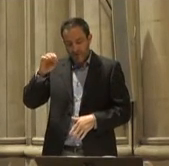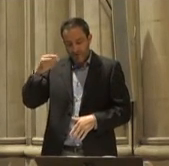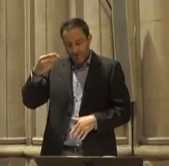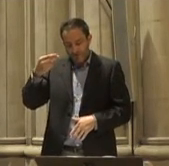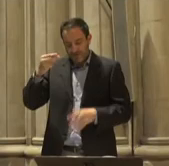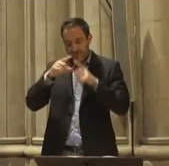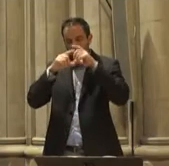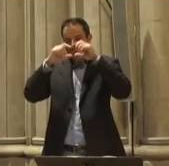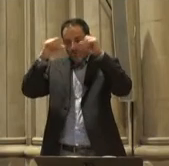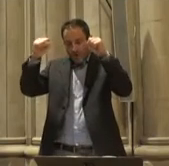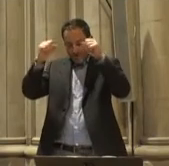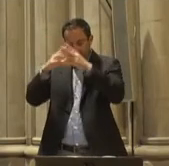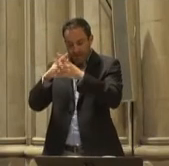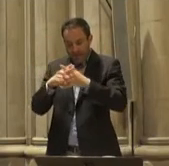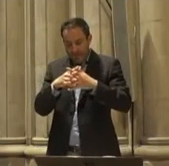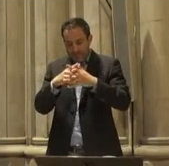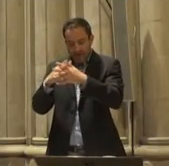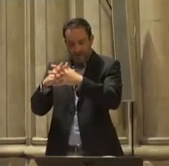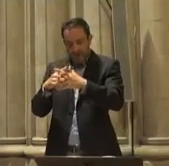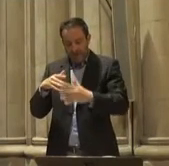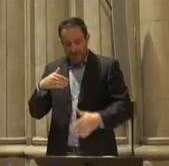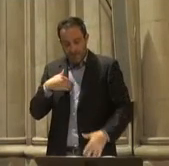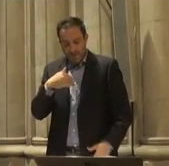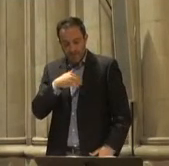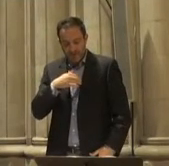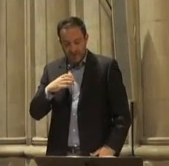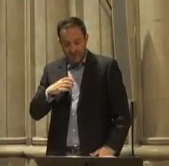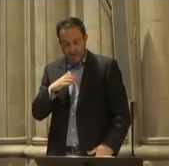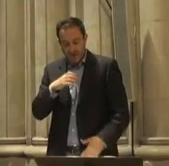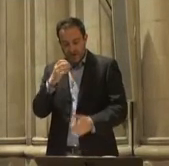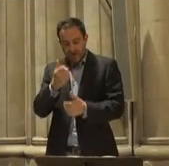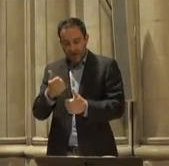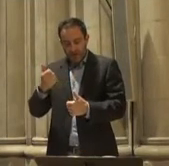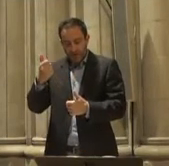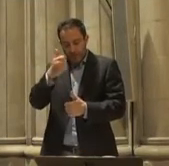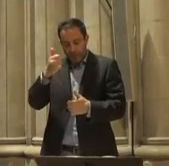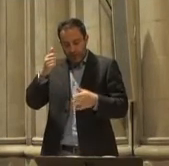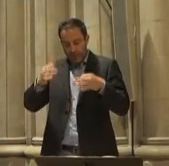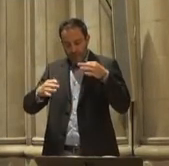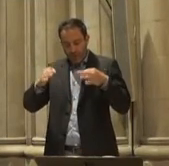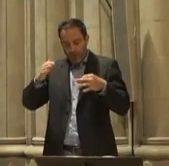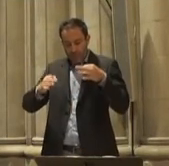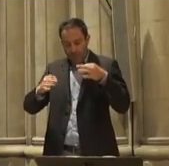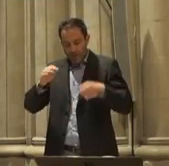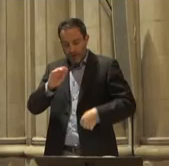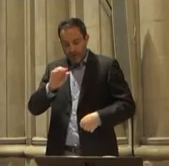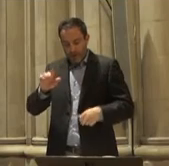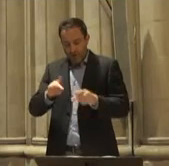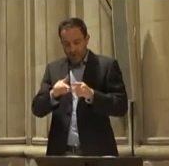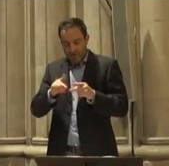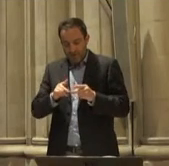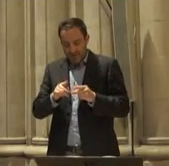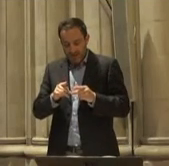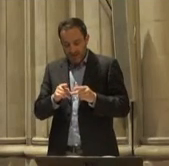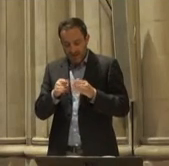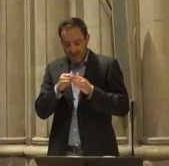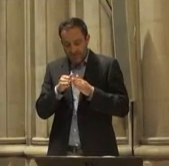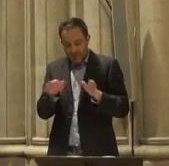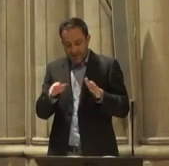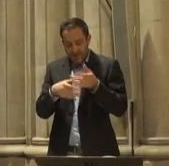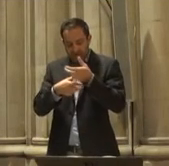States, members of the Congress, the Supreme Court, and in all positions of public